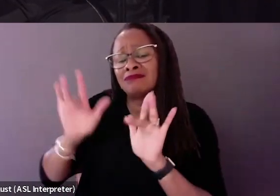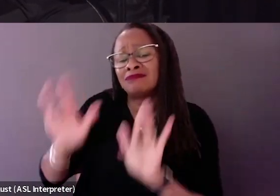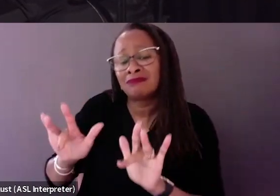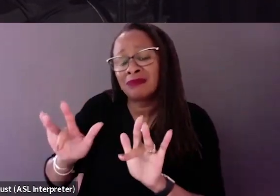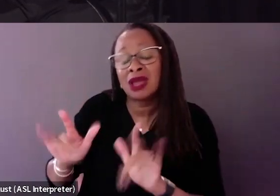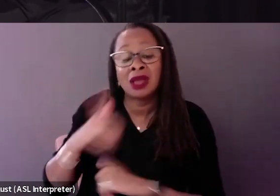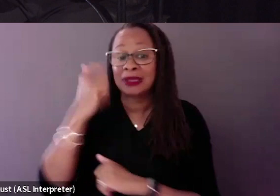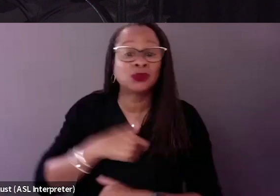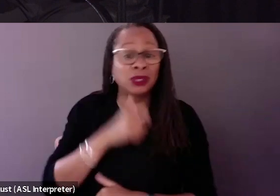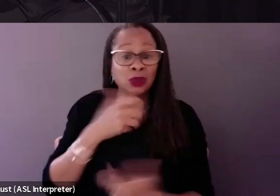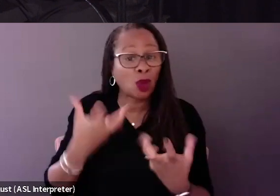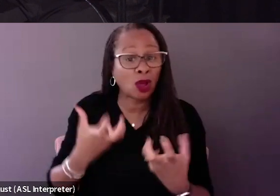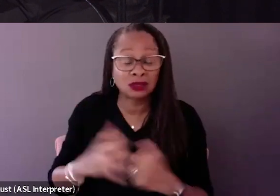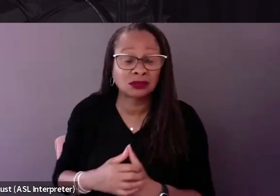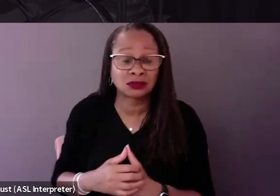didn't want